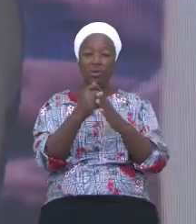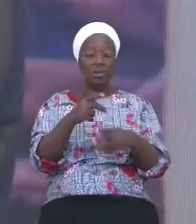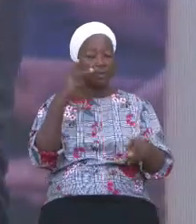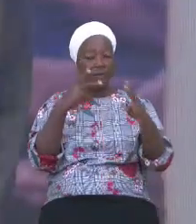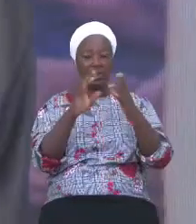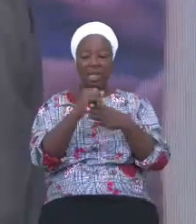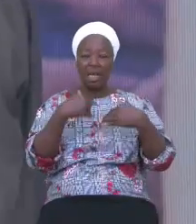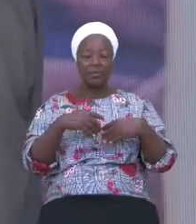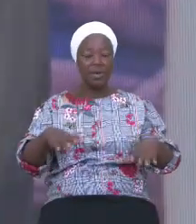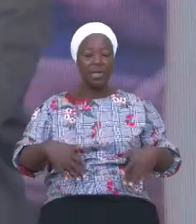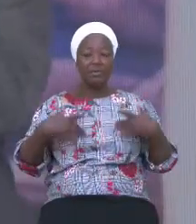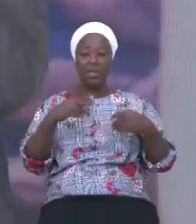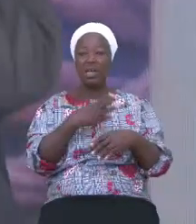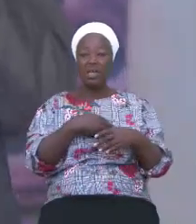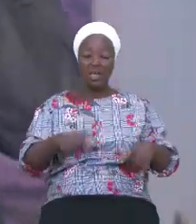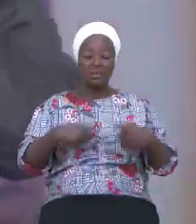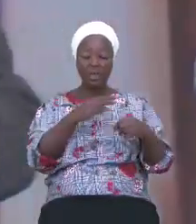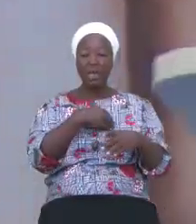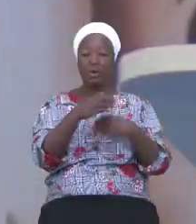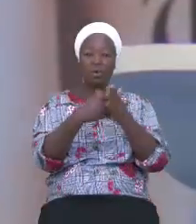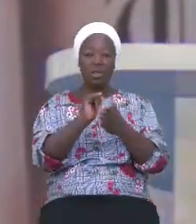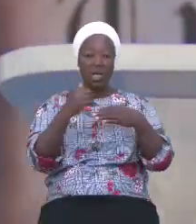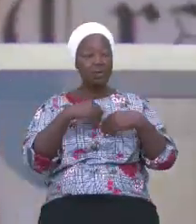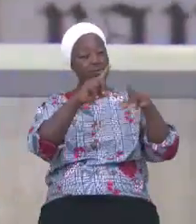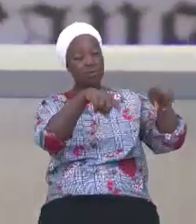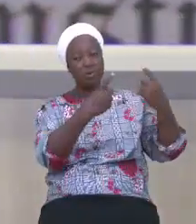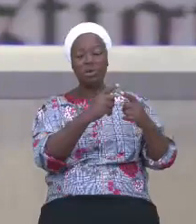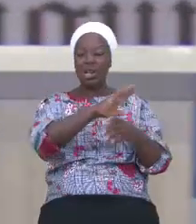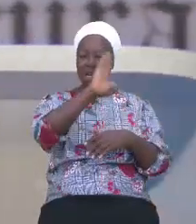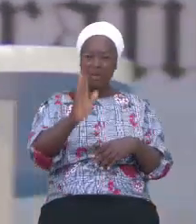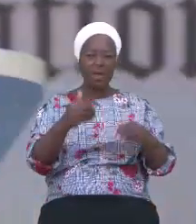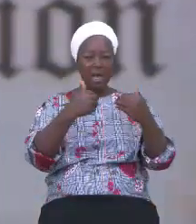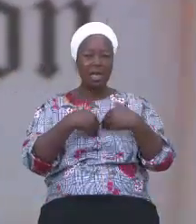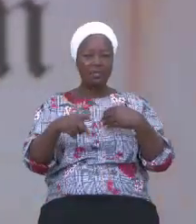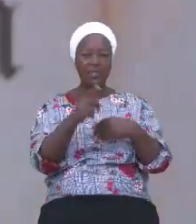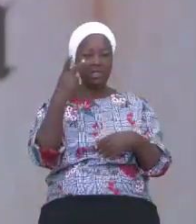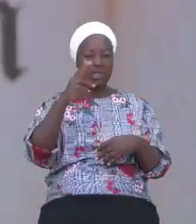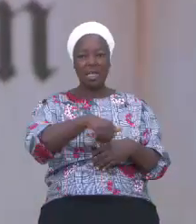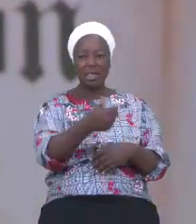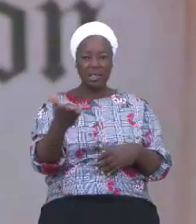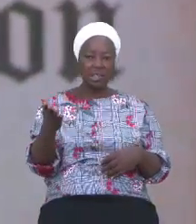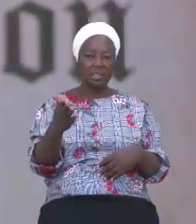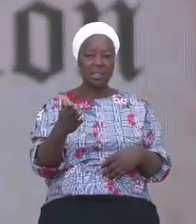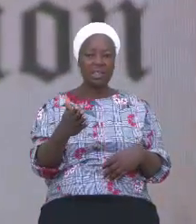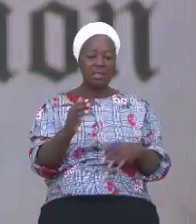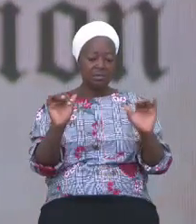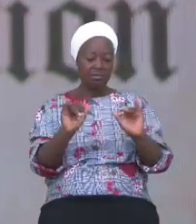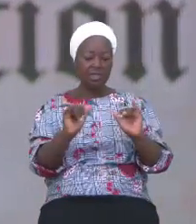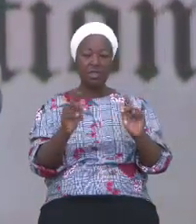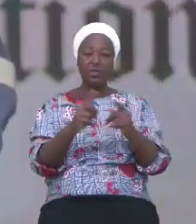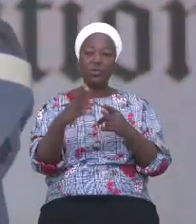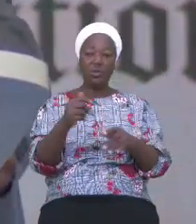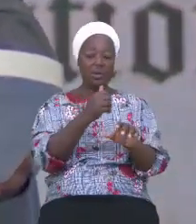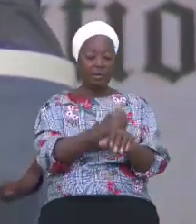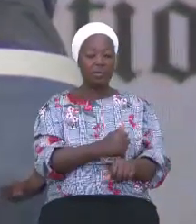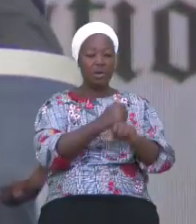the prophets that had gone, never had they seen anything similar to the Mount